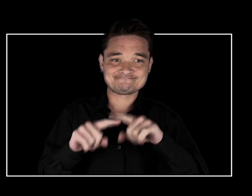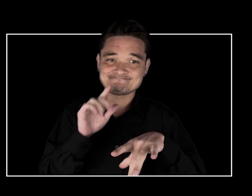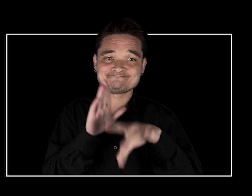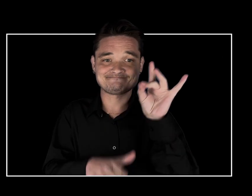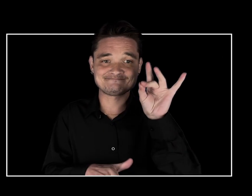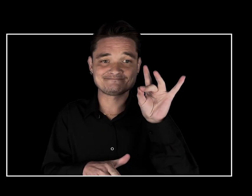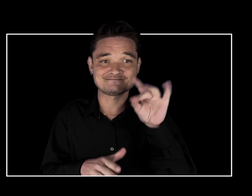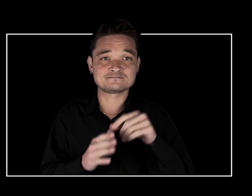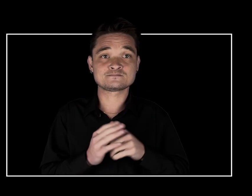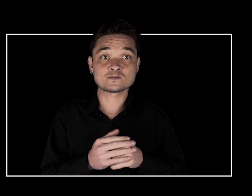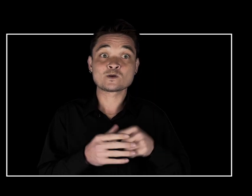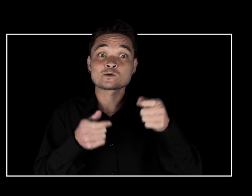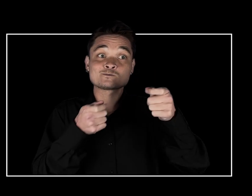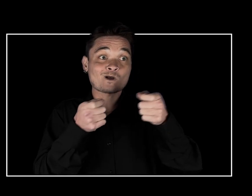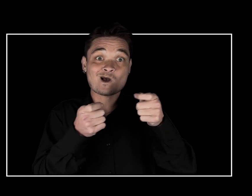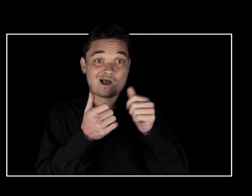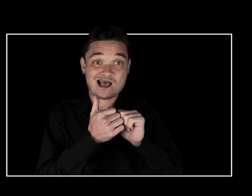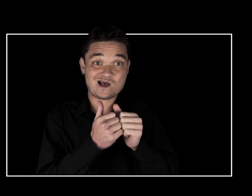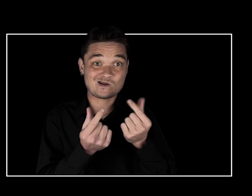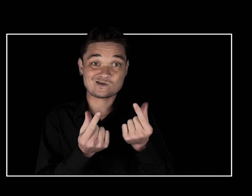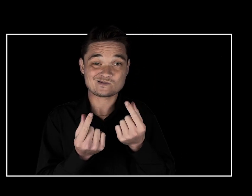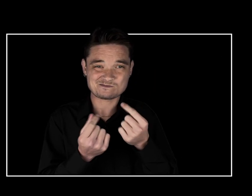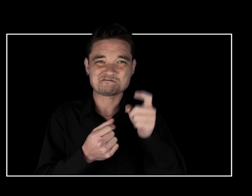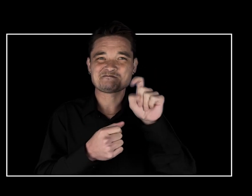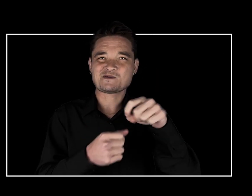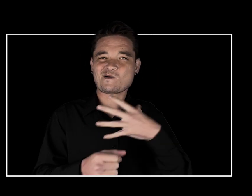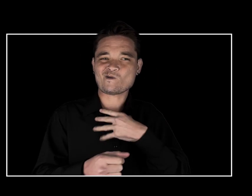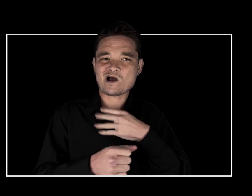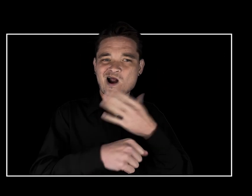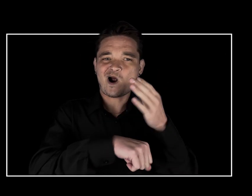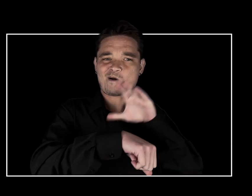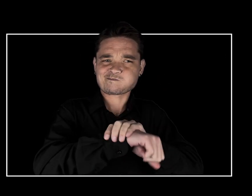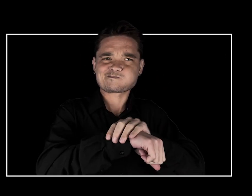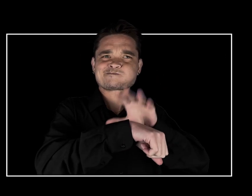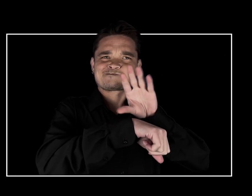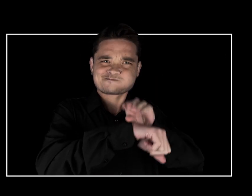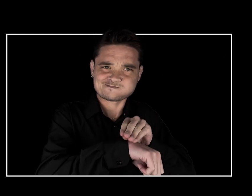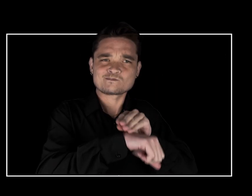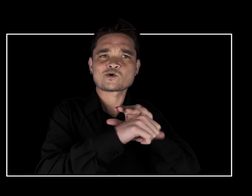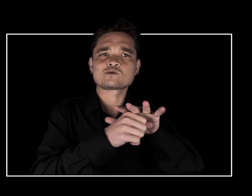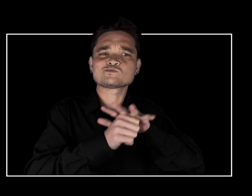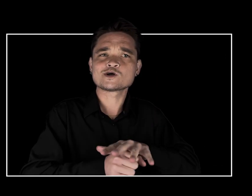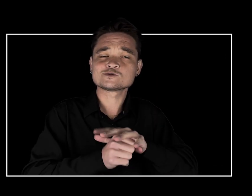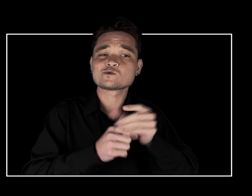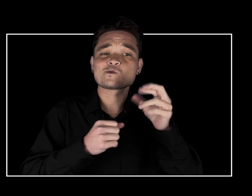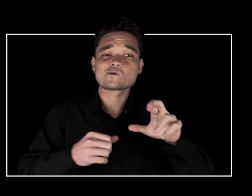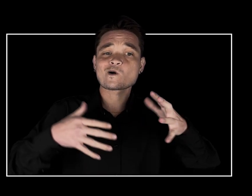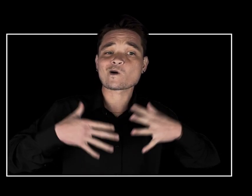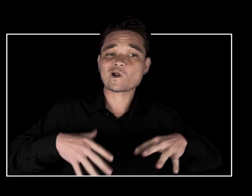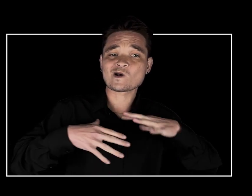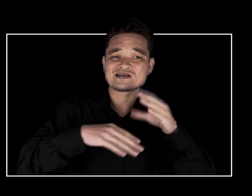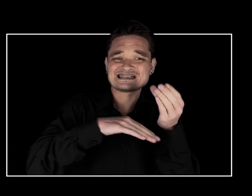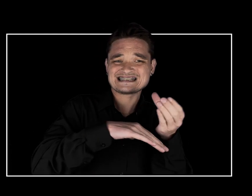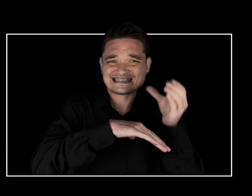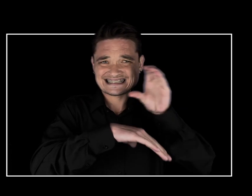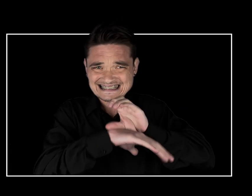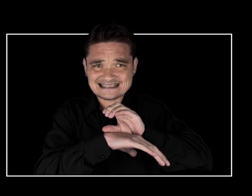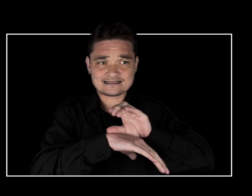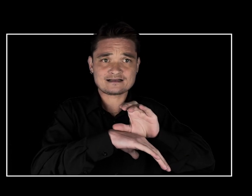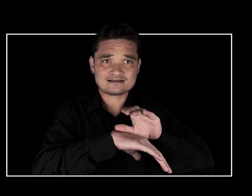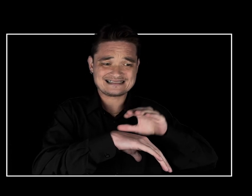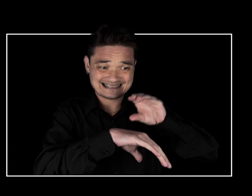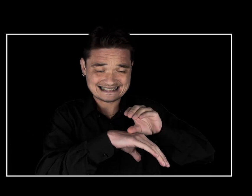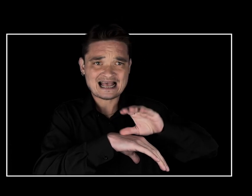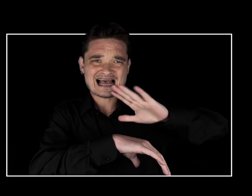towel, or cloth to apply direct forceful pressure to the wound. Continue compressing until the bleeding